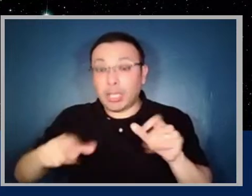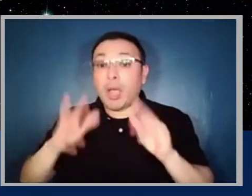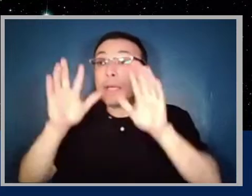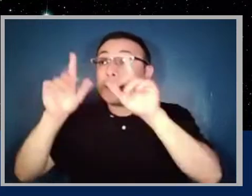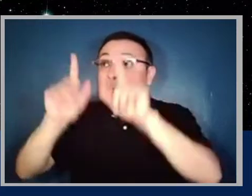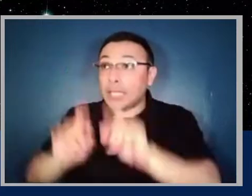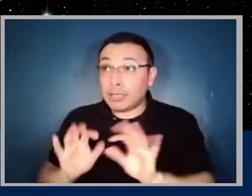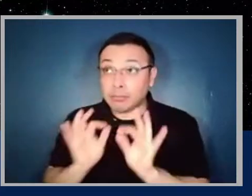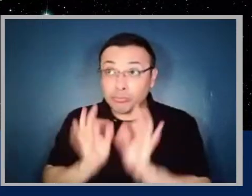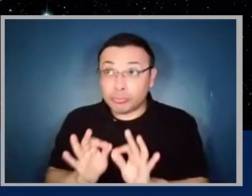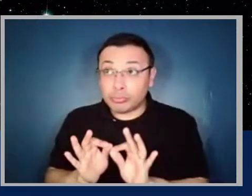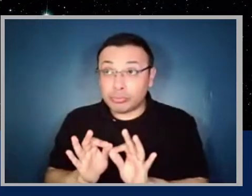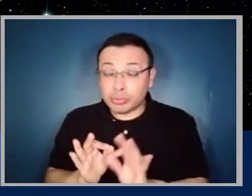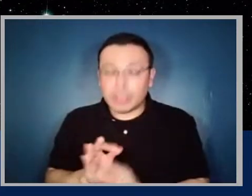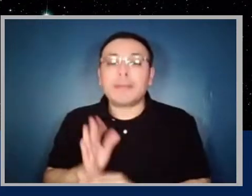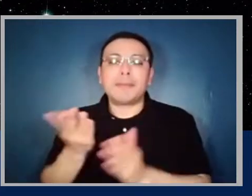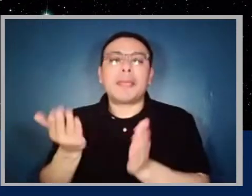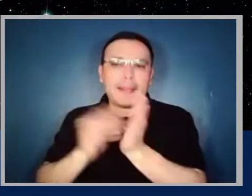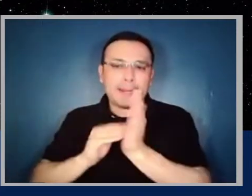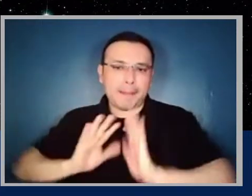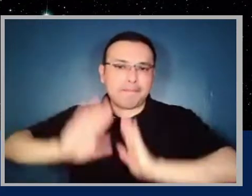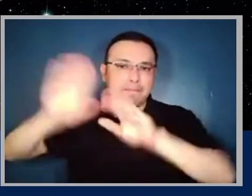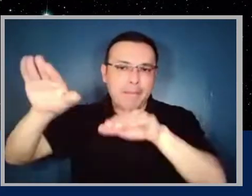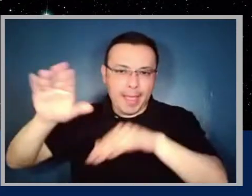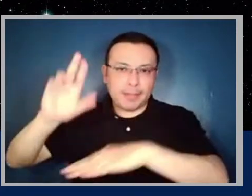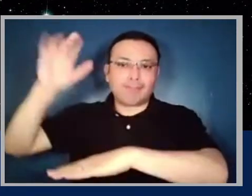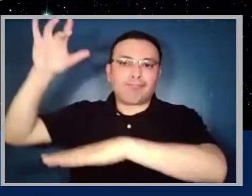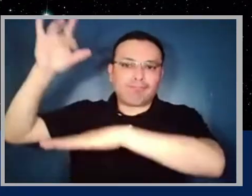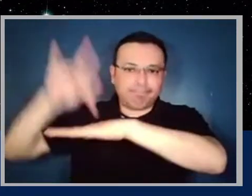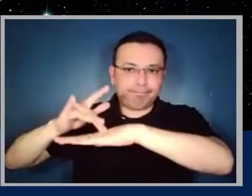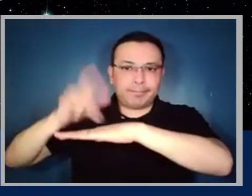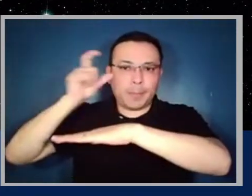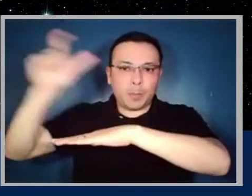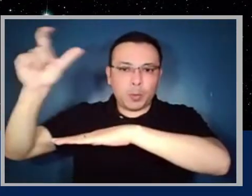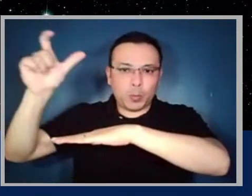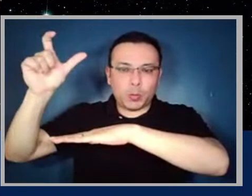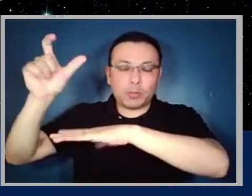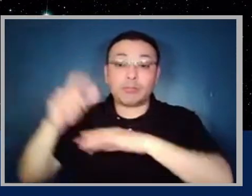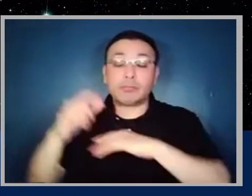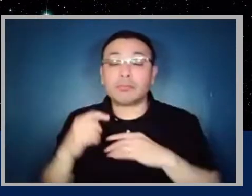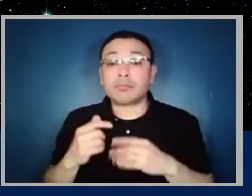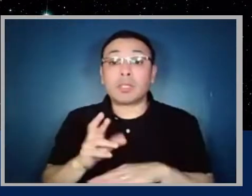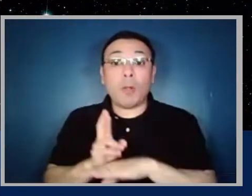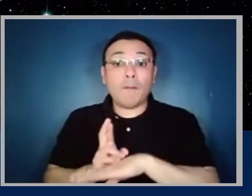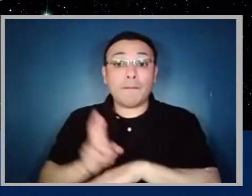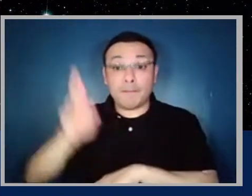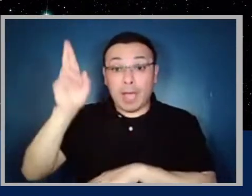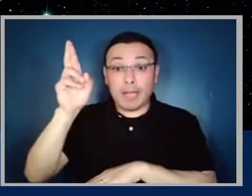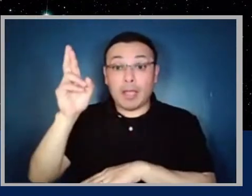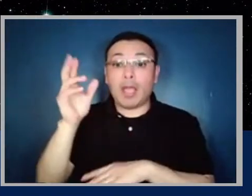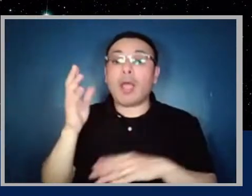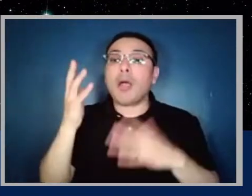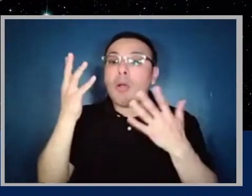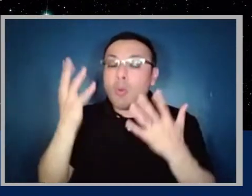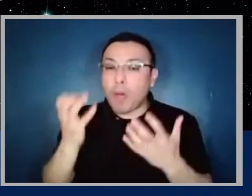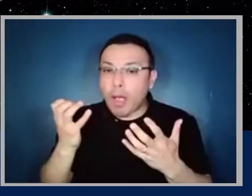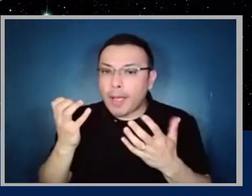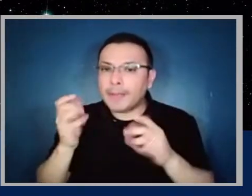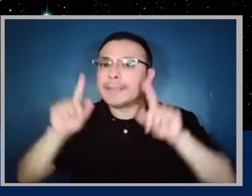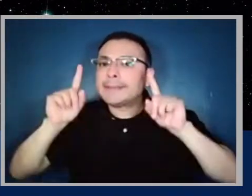And so part of the first, after we launch and go to orbit, one of the things that we're going to do is we're going to simulate a docking